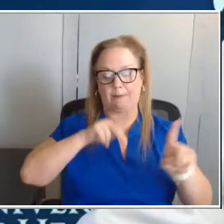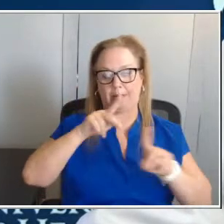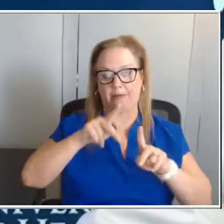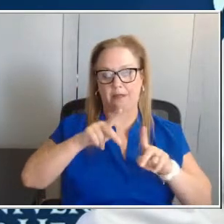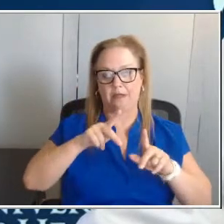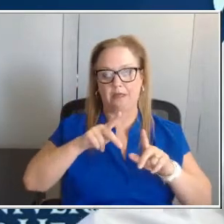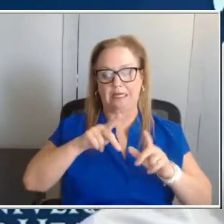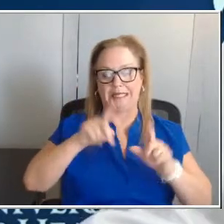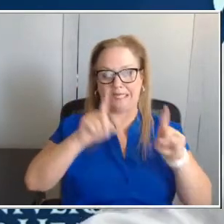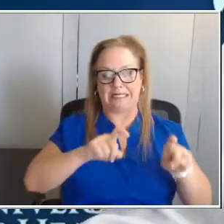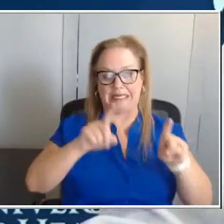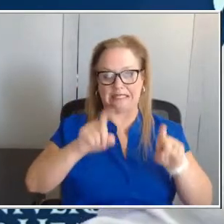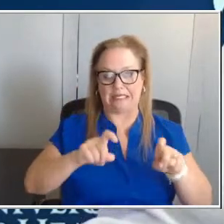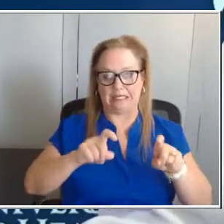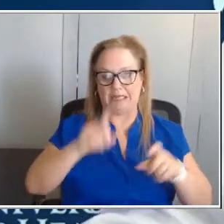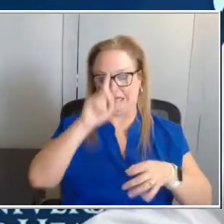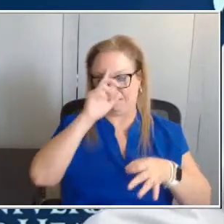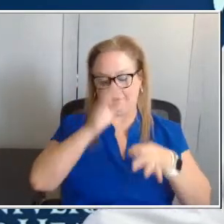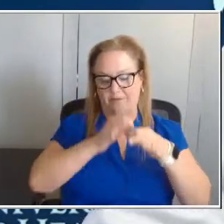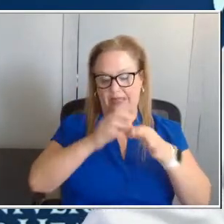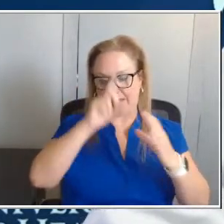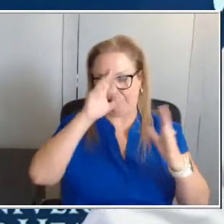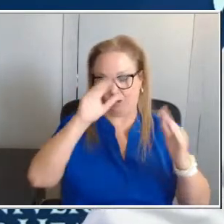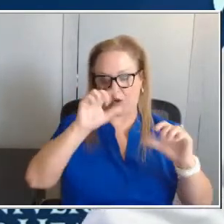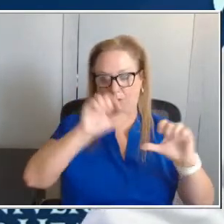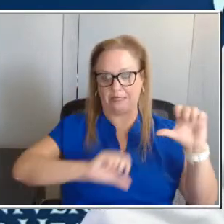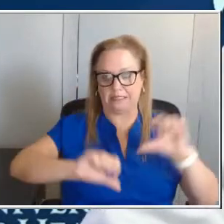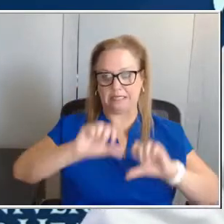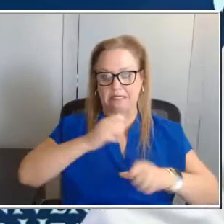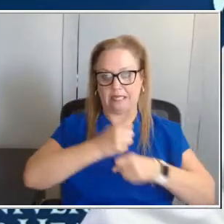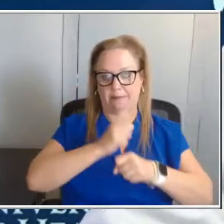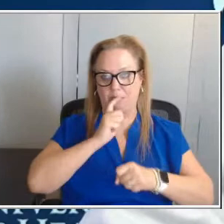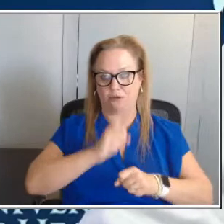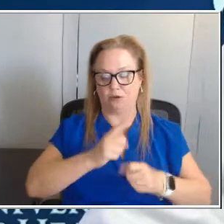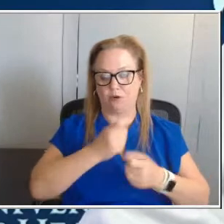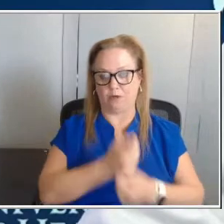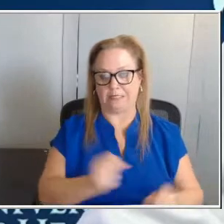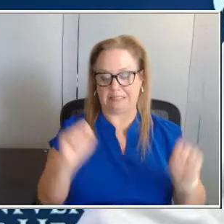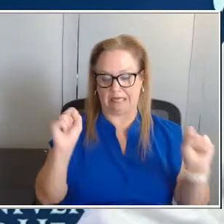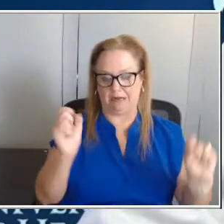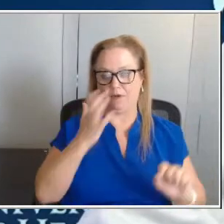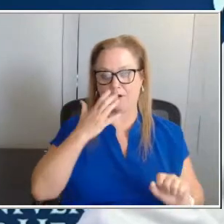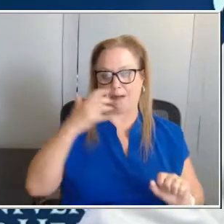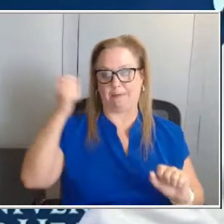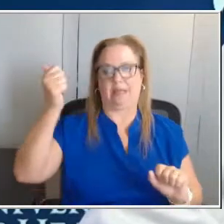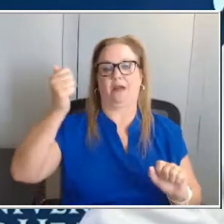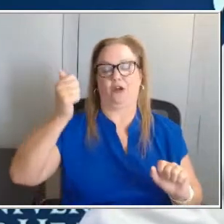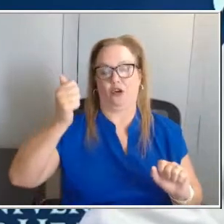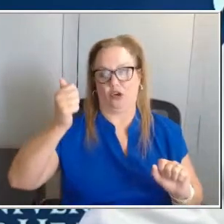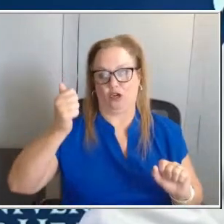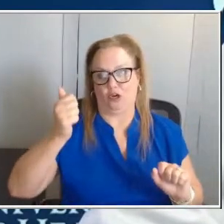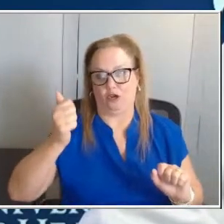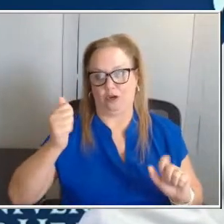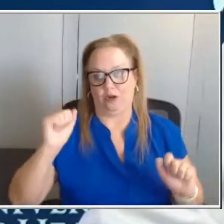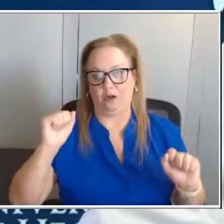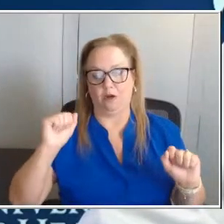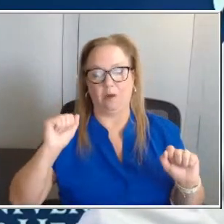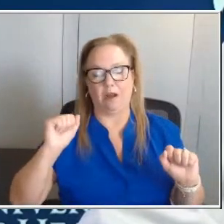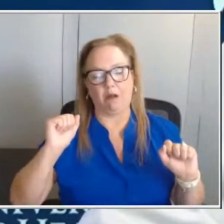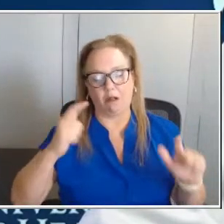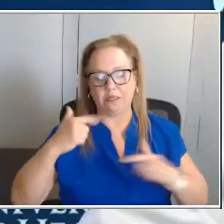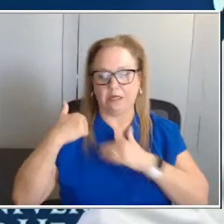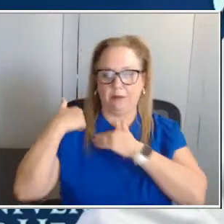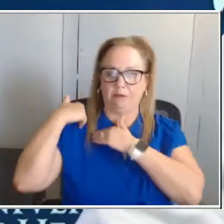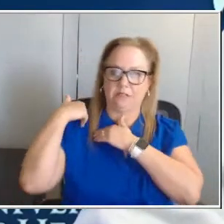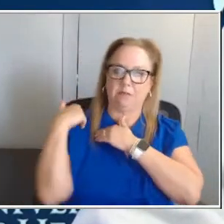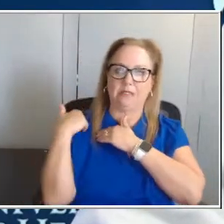tested. Faith, hope, and science can make sure that we're safer and better but it takes all of us acting responsibly as